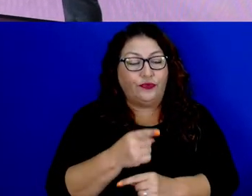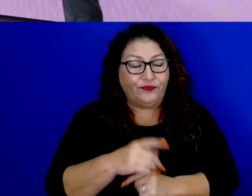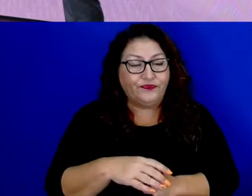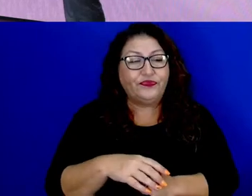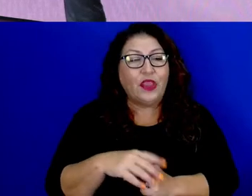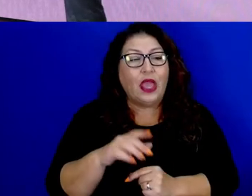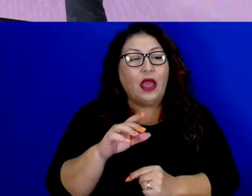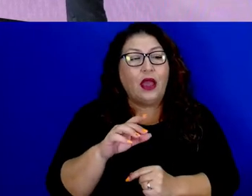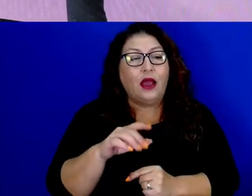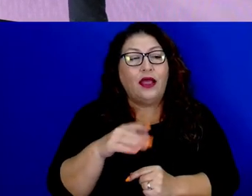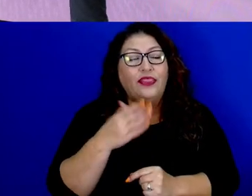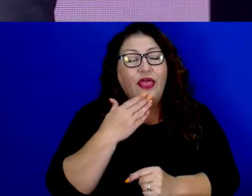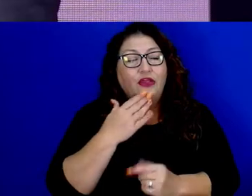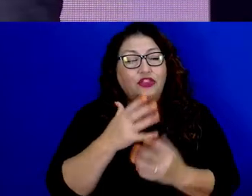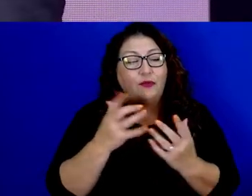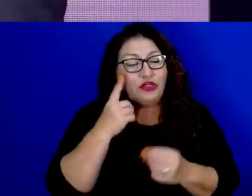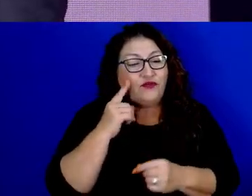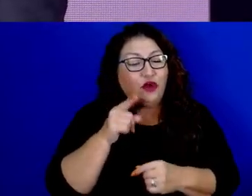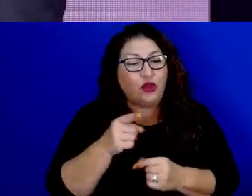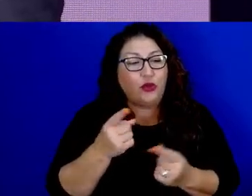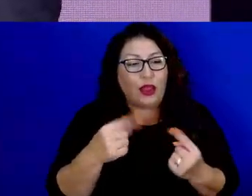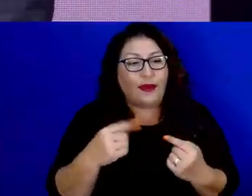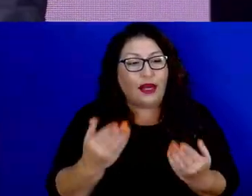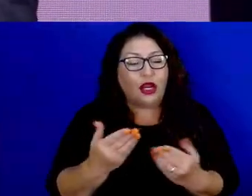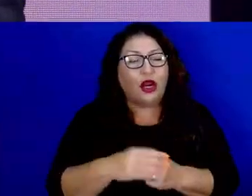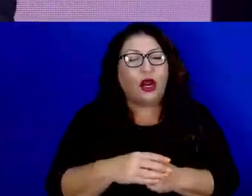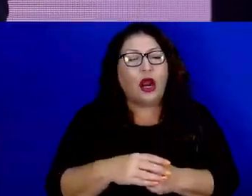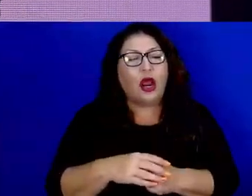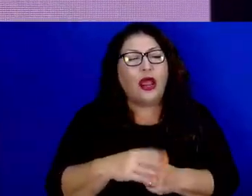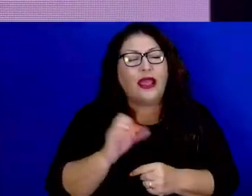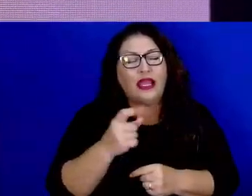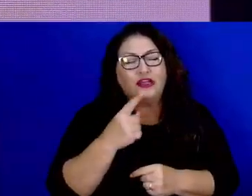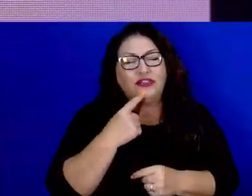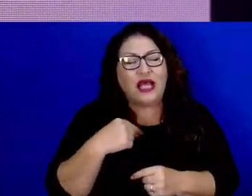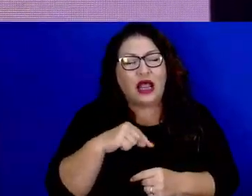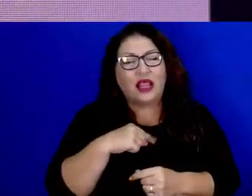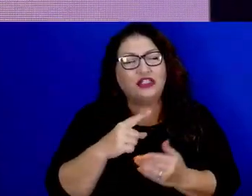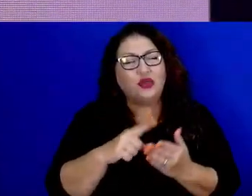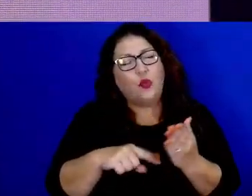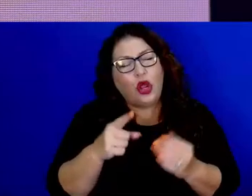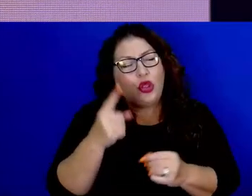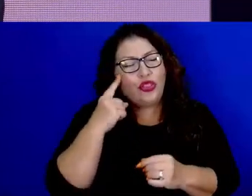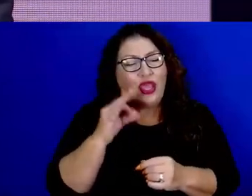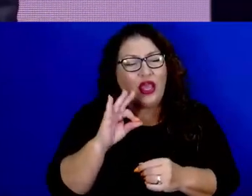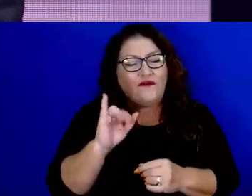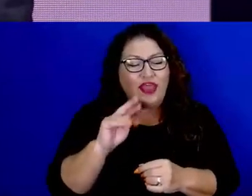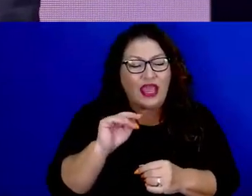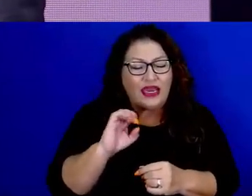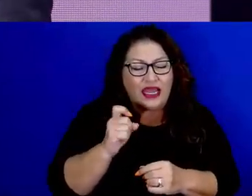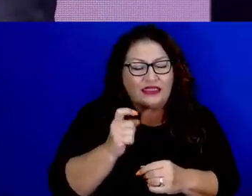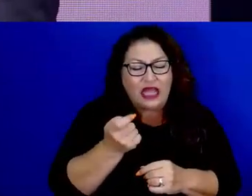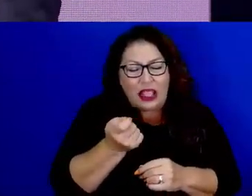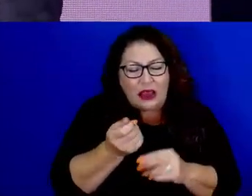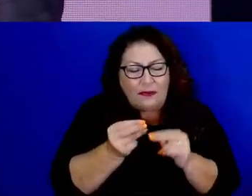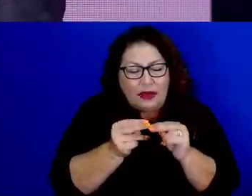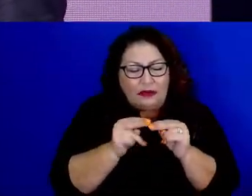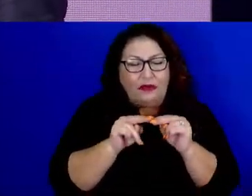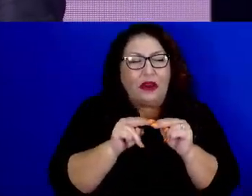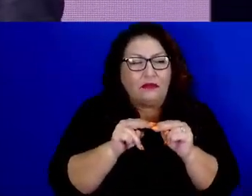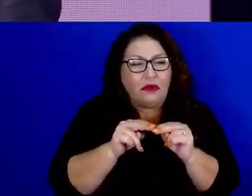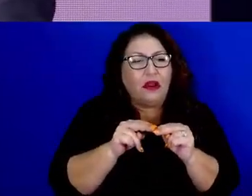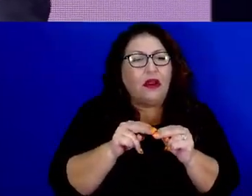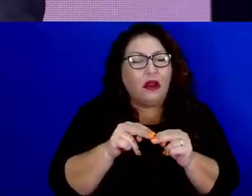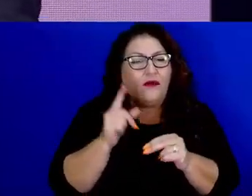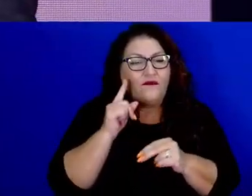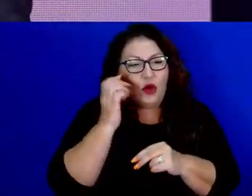I wonder if you can tell us what you make of the index, a small incremental gain across the European Union. What needs to happen